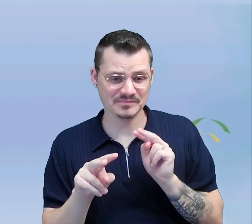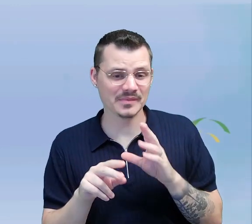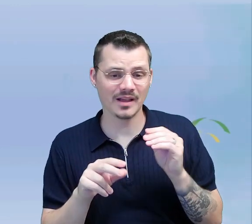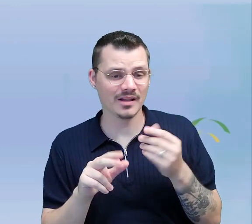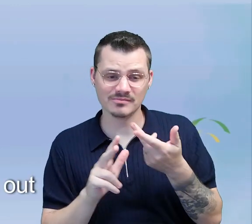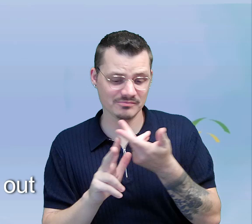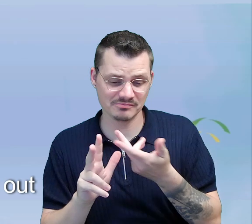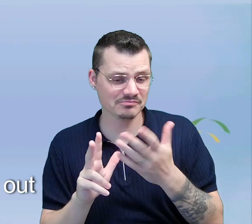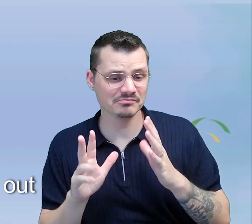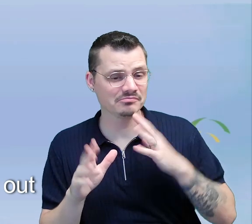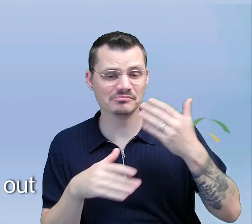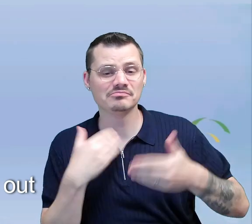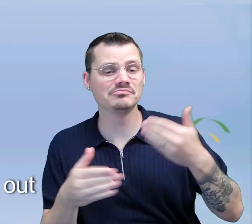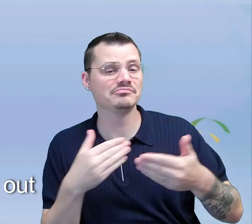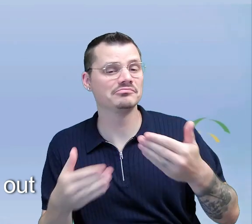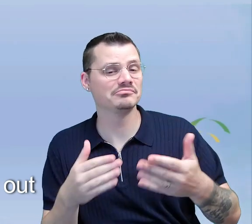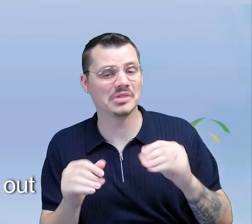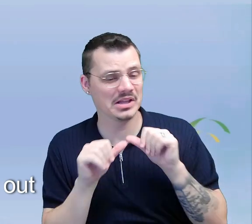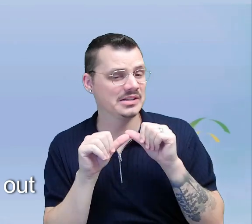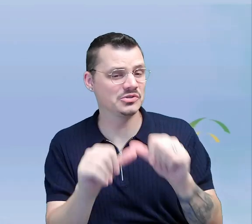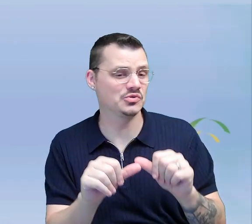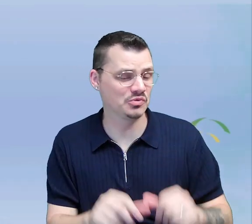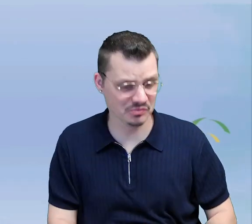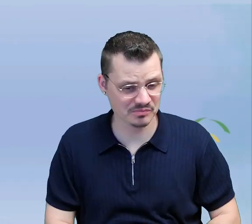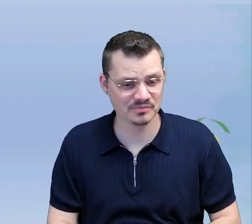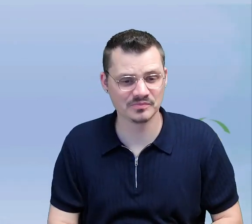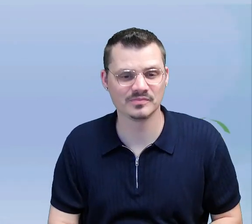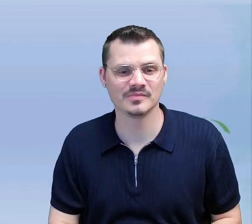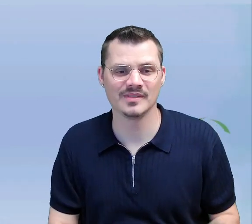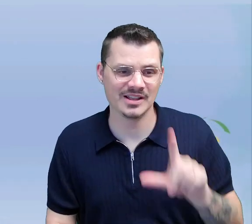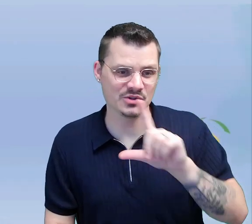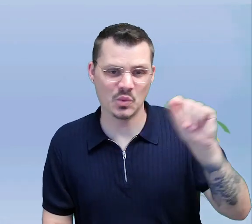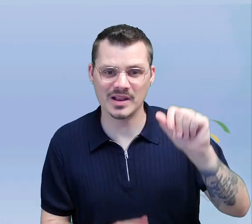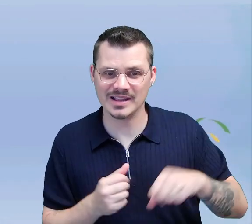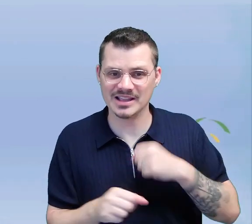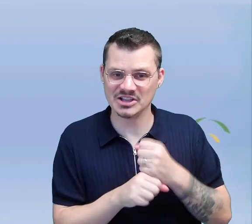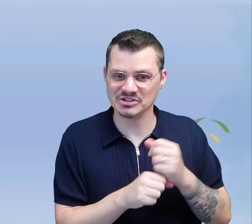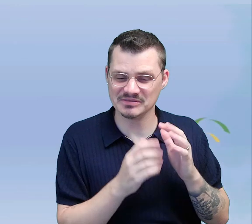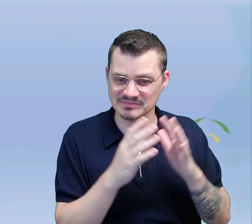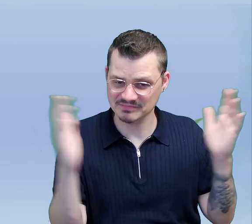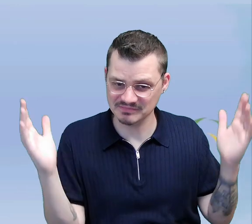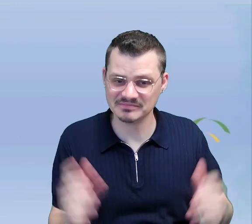they worked it out and continue to work it out 20 years later.